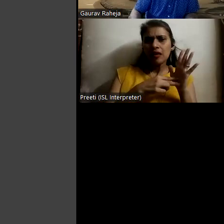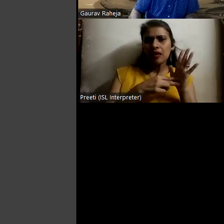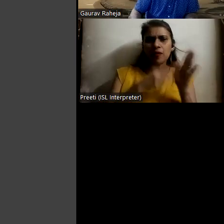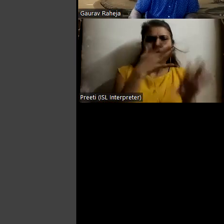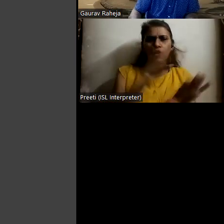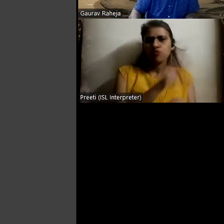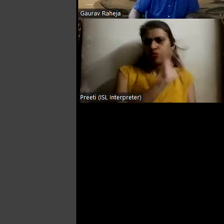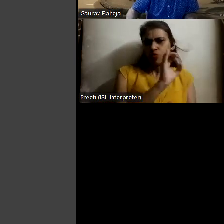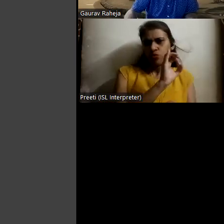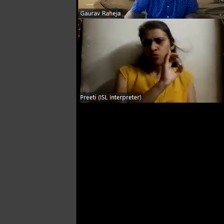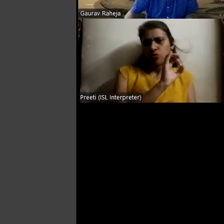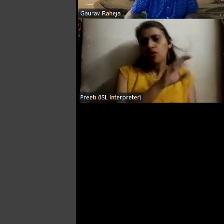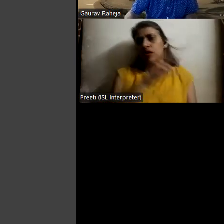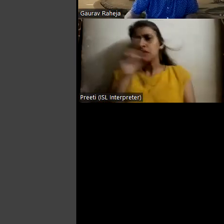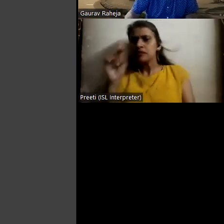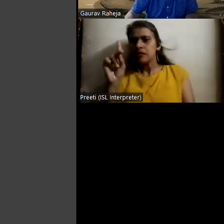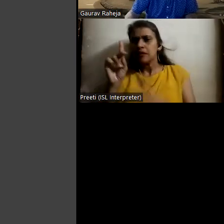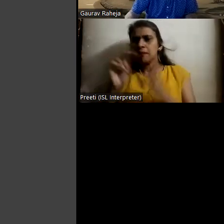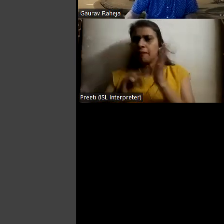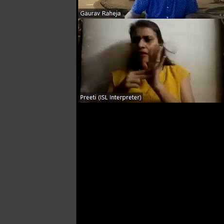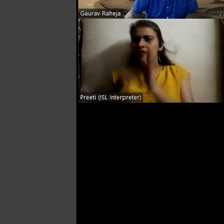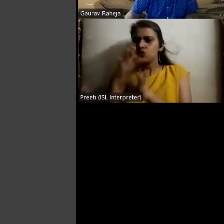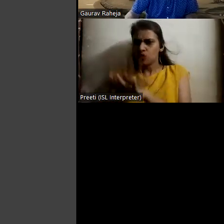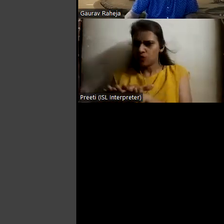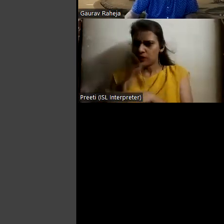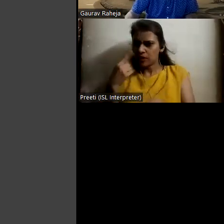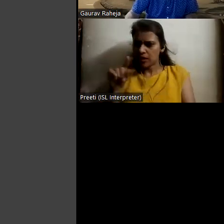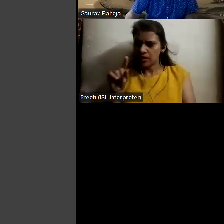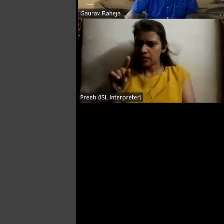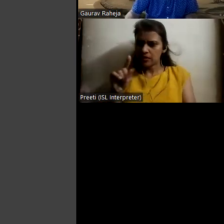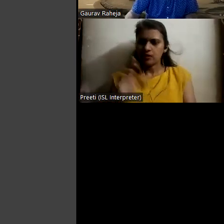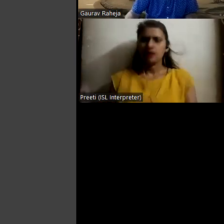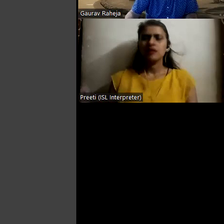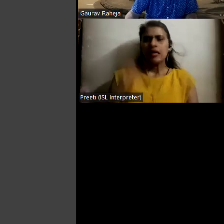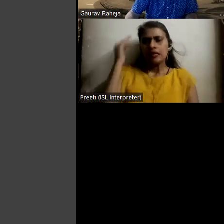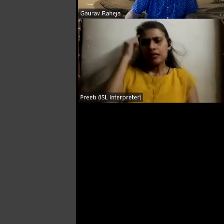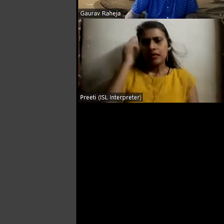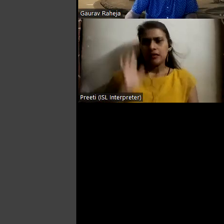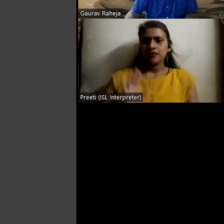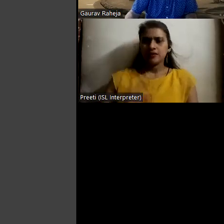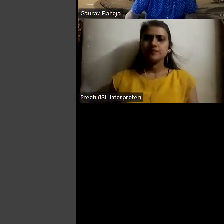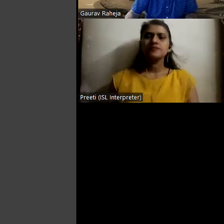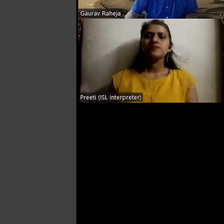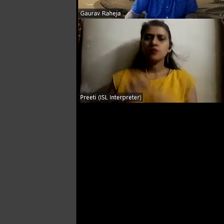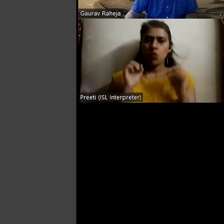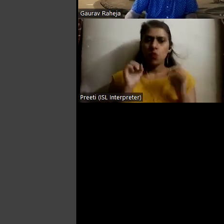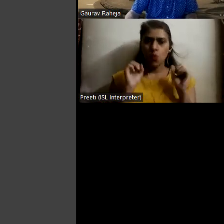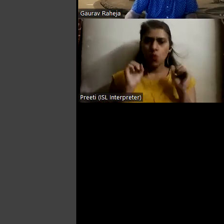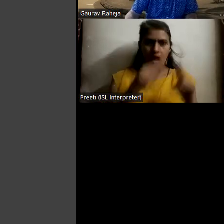wrong. No, that's perfectly okay. Thank you so much for sharing. Fine. So I think this works well. I pick up the